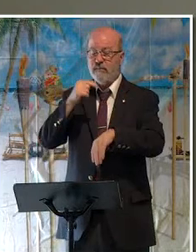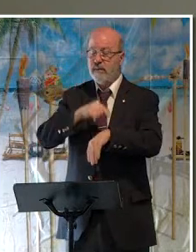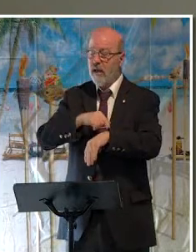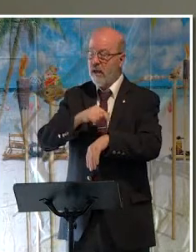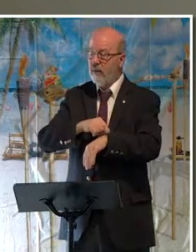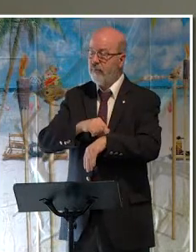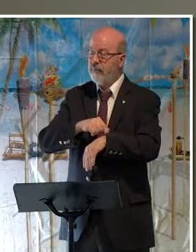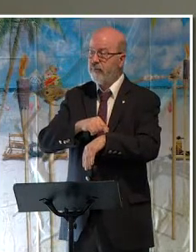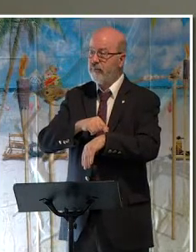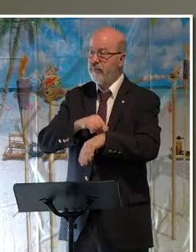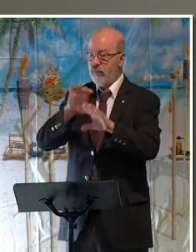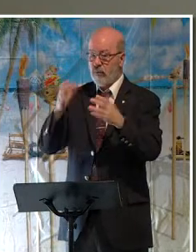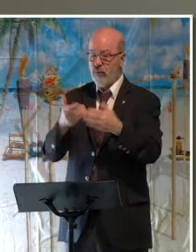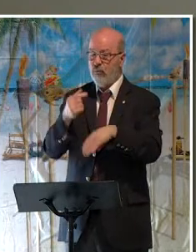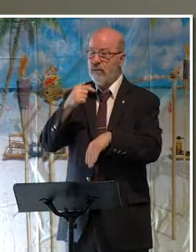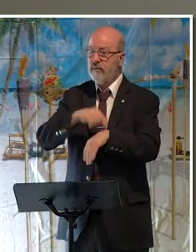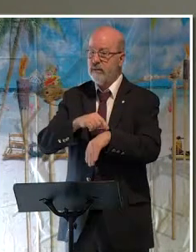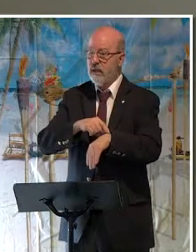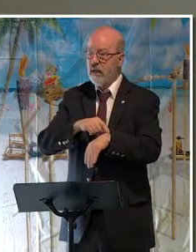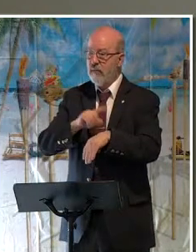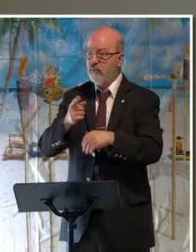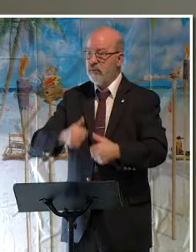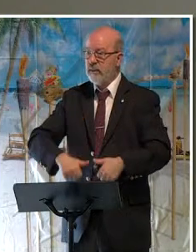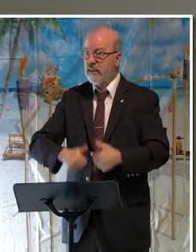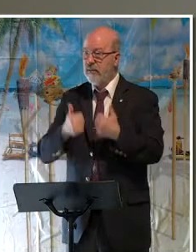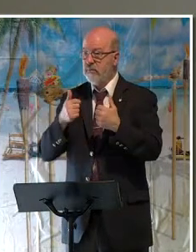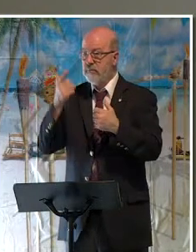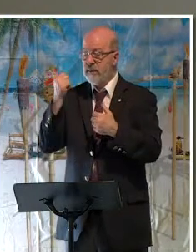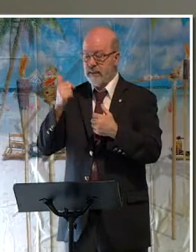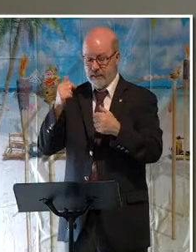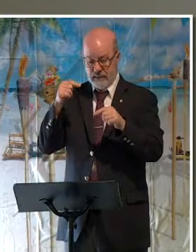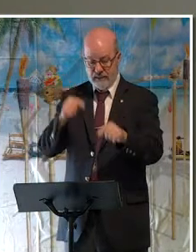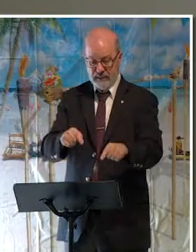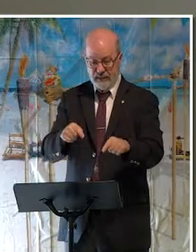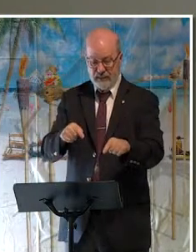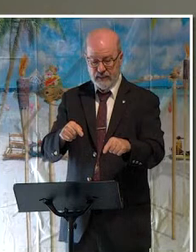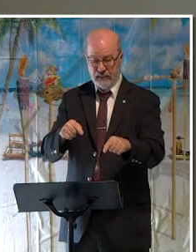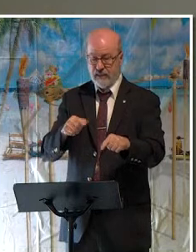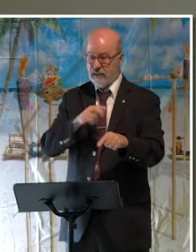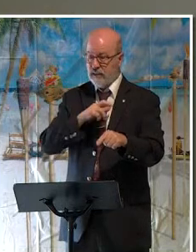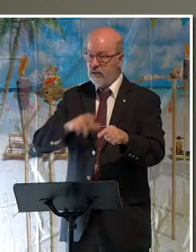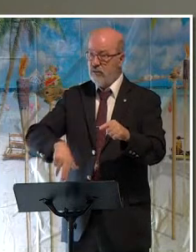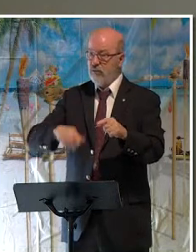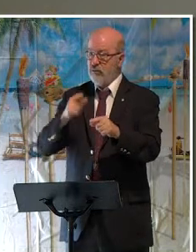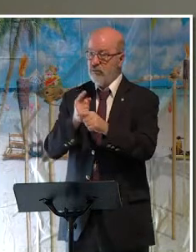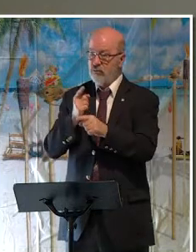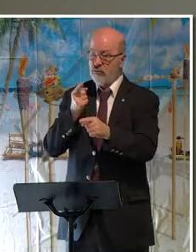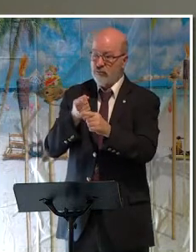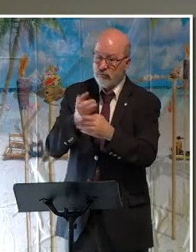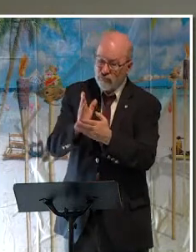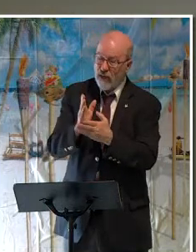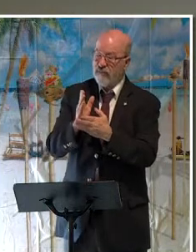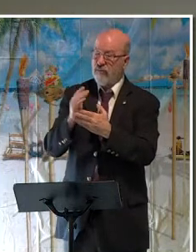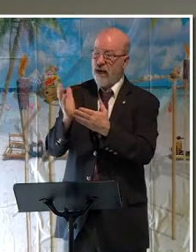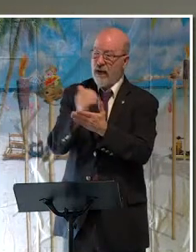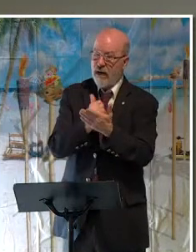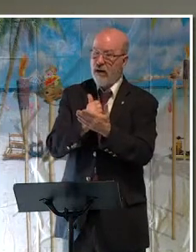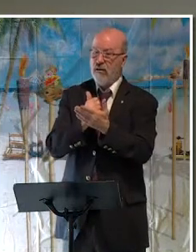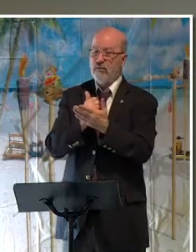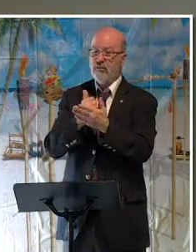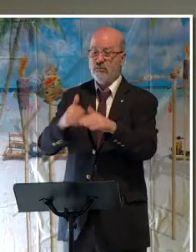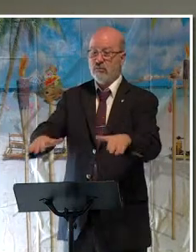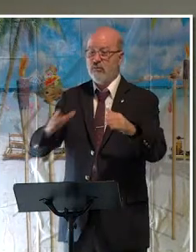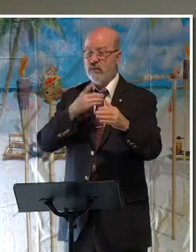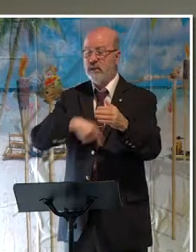time, the world of time in which he lived, because this is the royal seed, the rightful heir to the throne of David that will bring